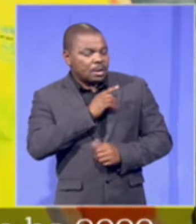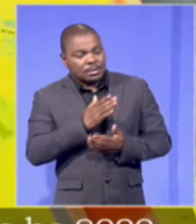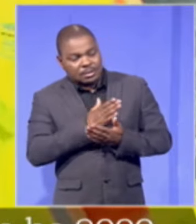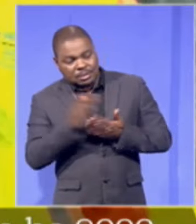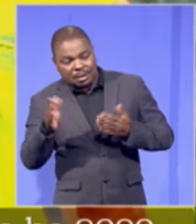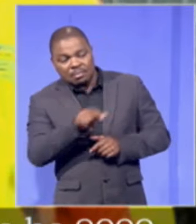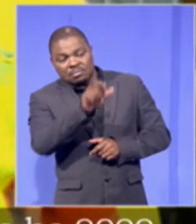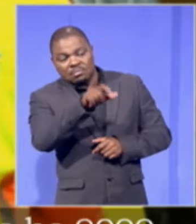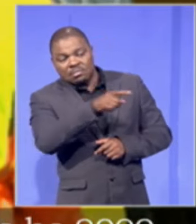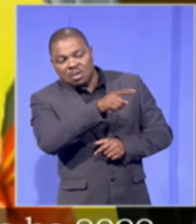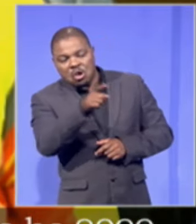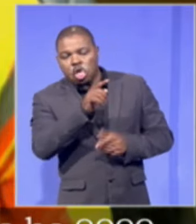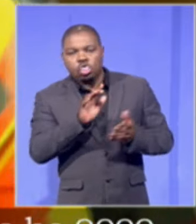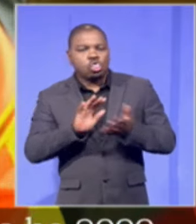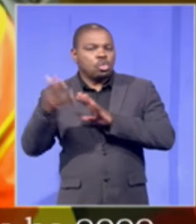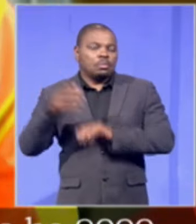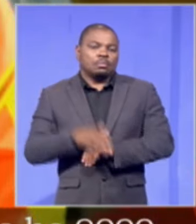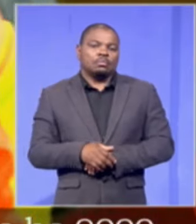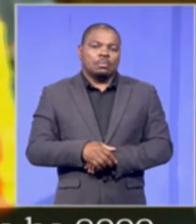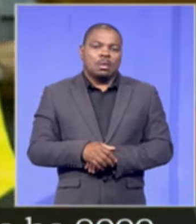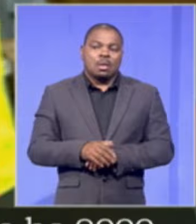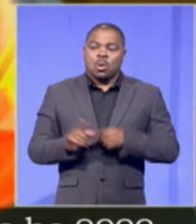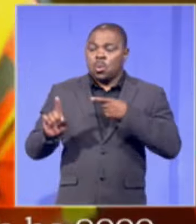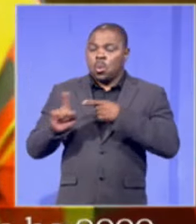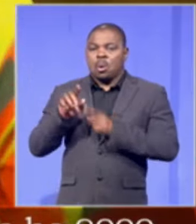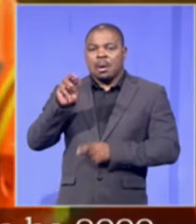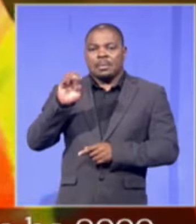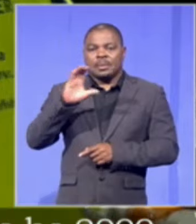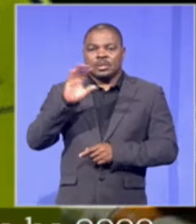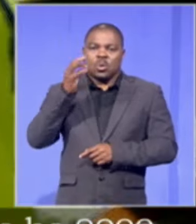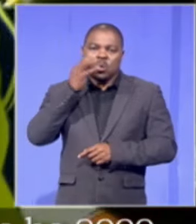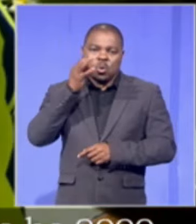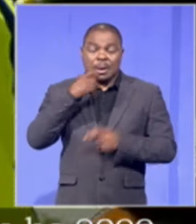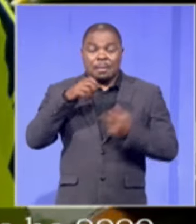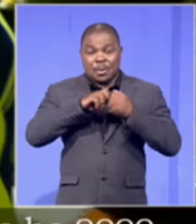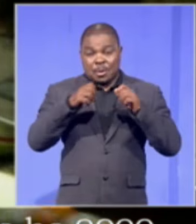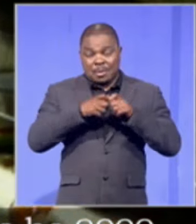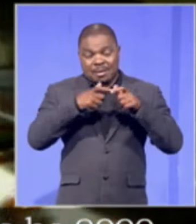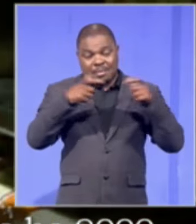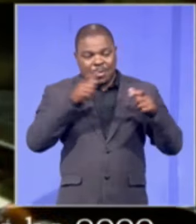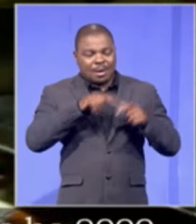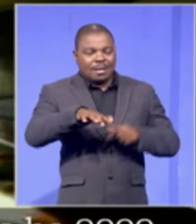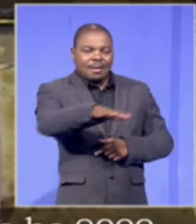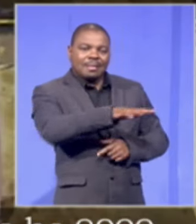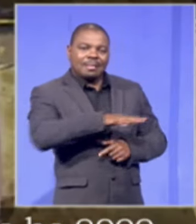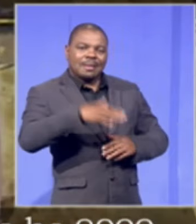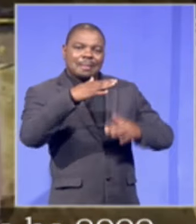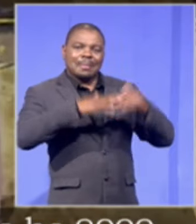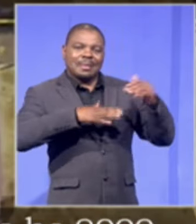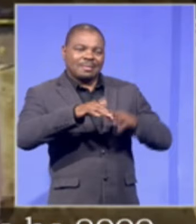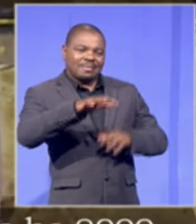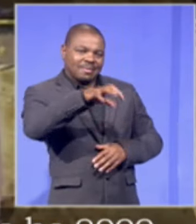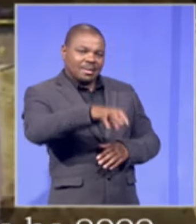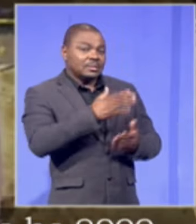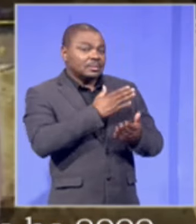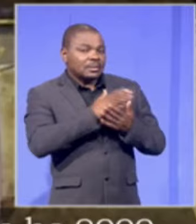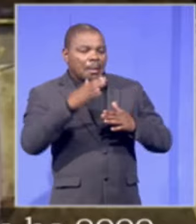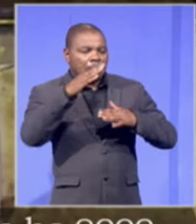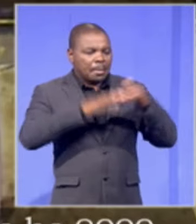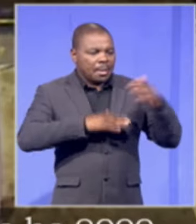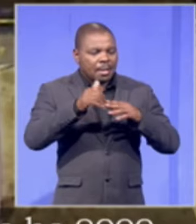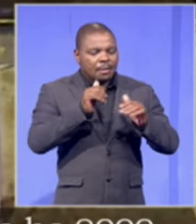senyang. Maile o boletse ha bothata bo boholo e le dibaka tseo dispaza di ahetsweng ho tsona tse ding tsa tsona di ahuwe ntle